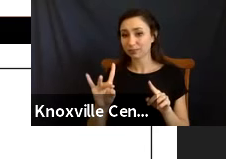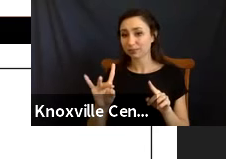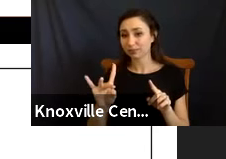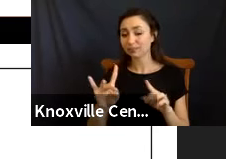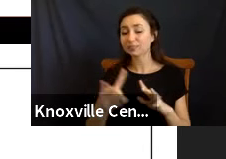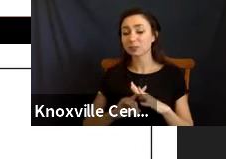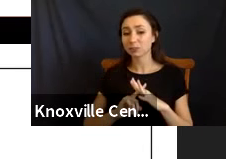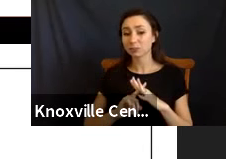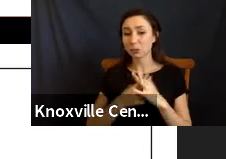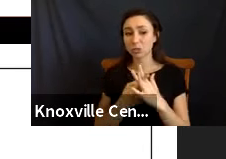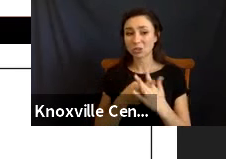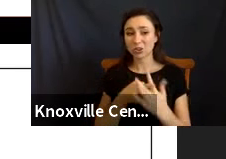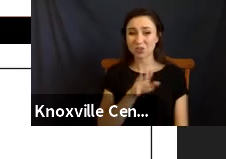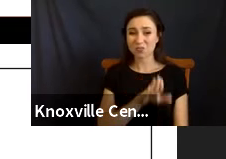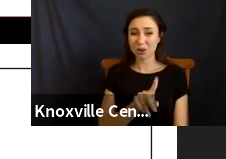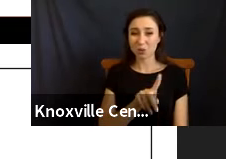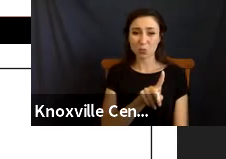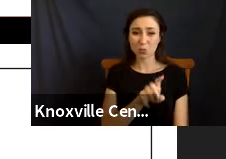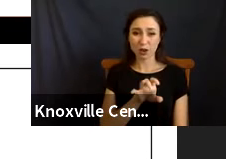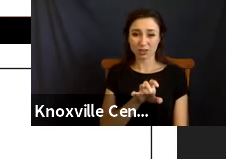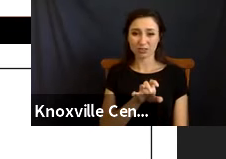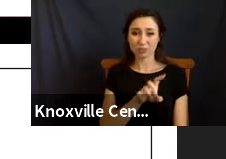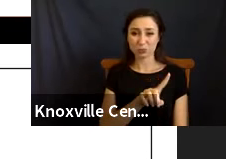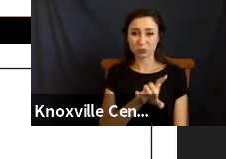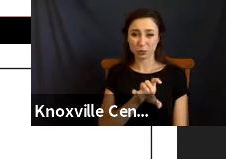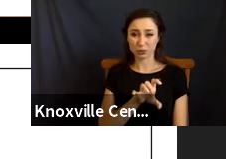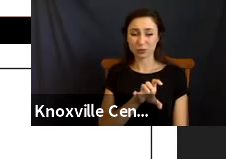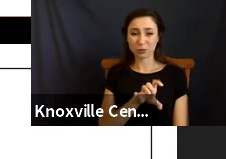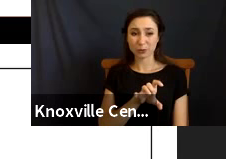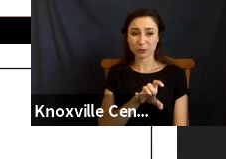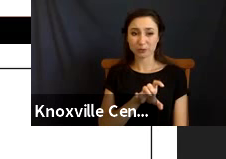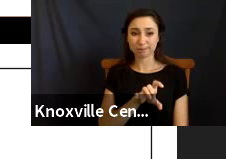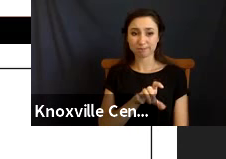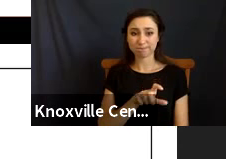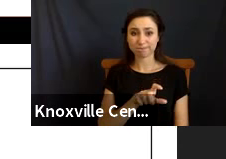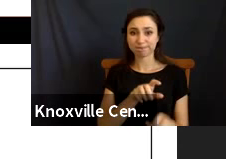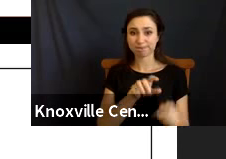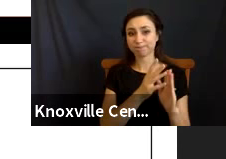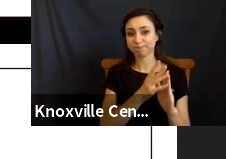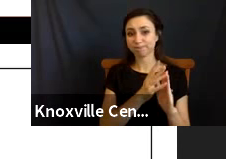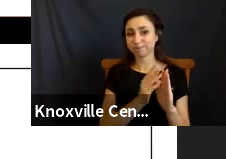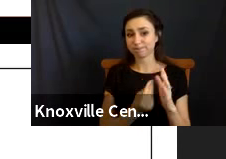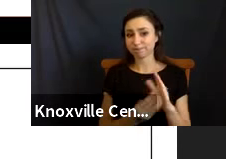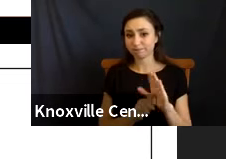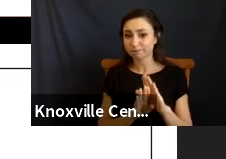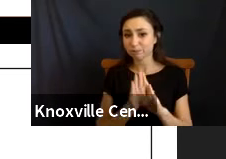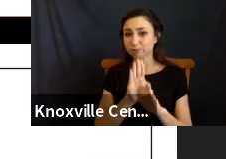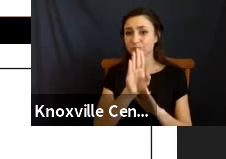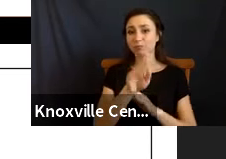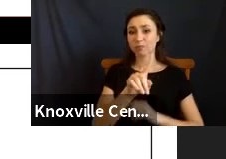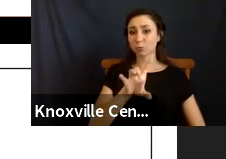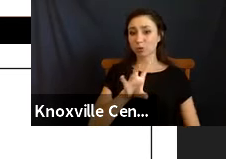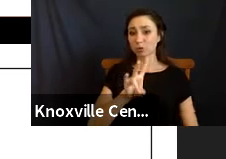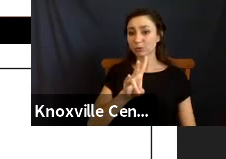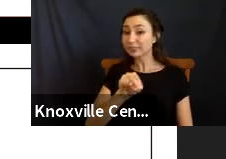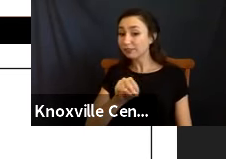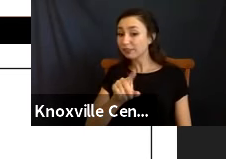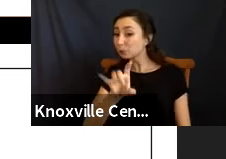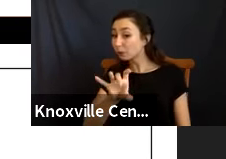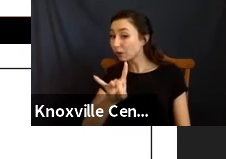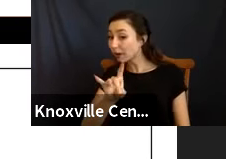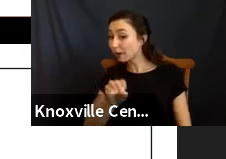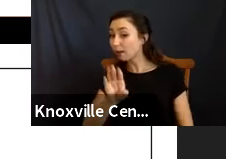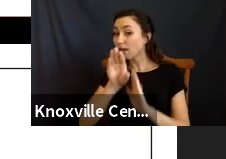of 100 range to about 170, 180 patients. And then we've